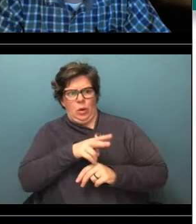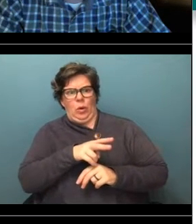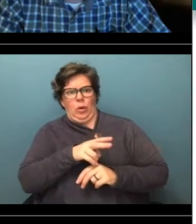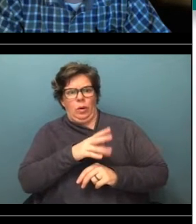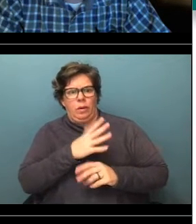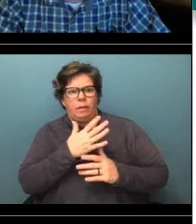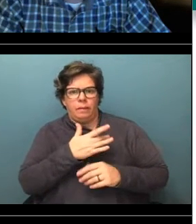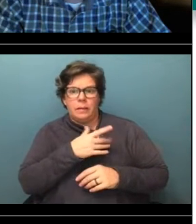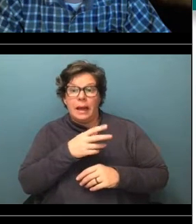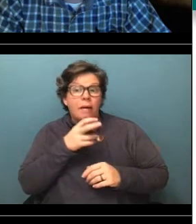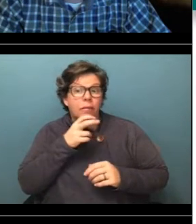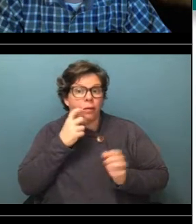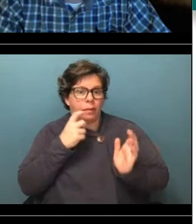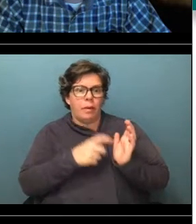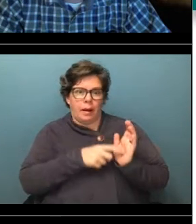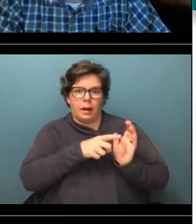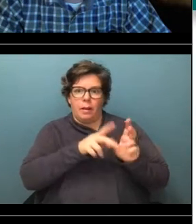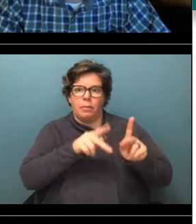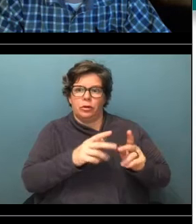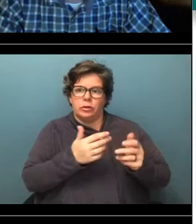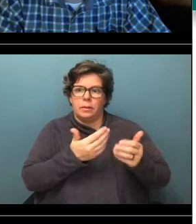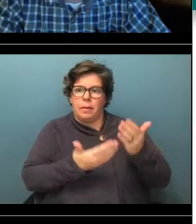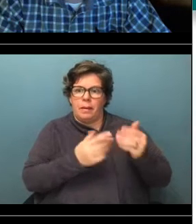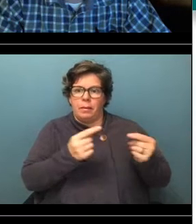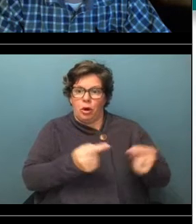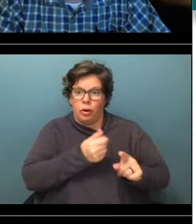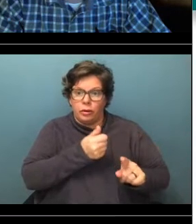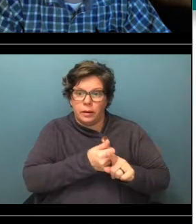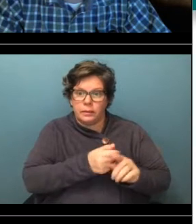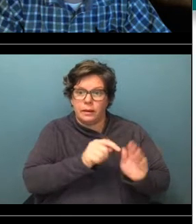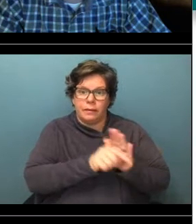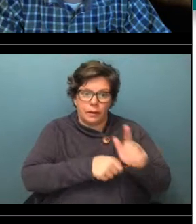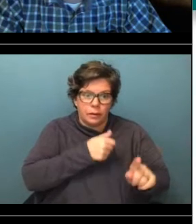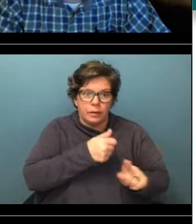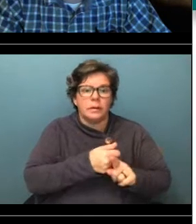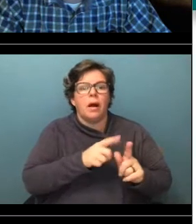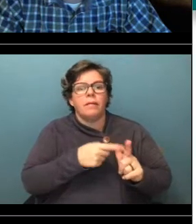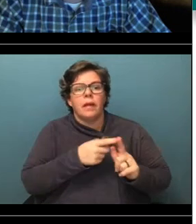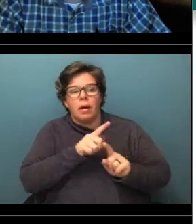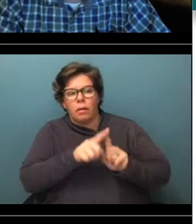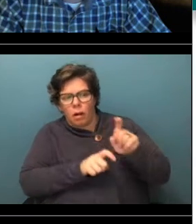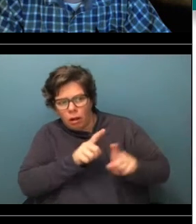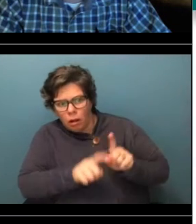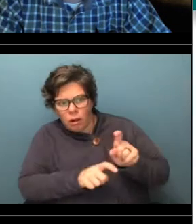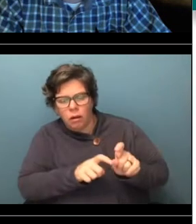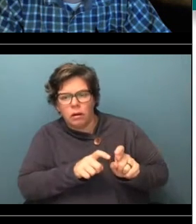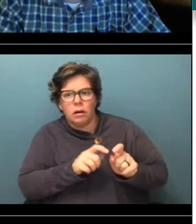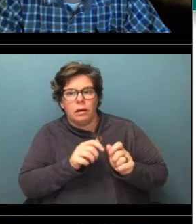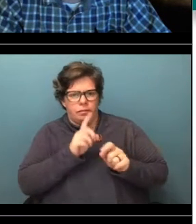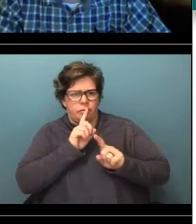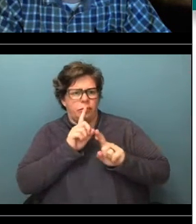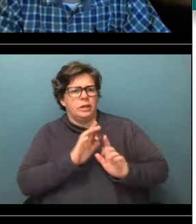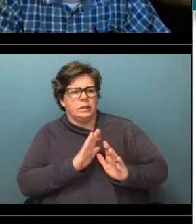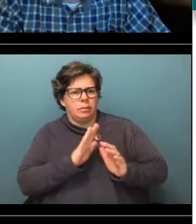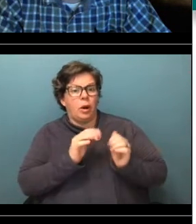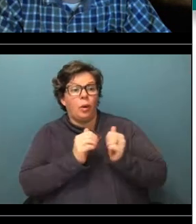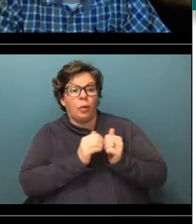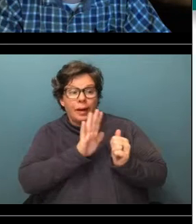suicidal, then the crisis responder will engage the person and with their